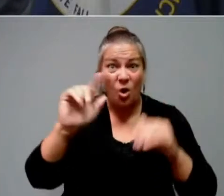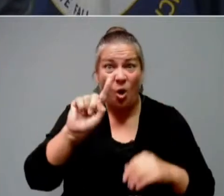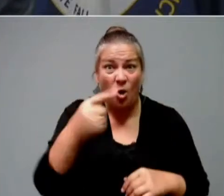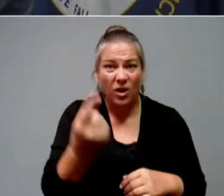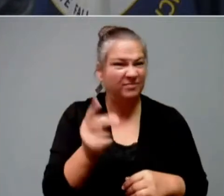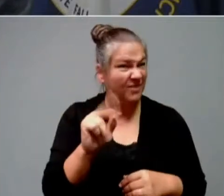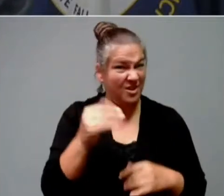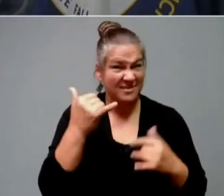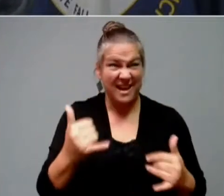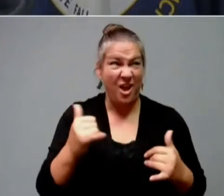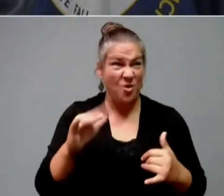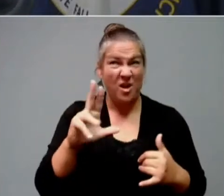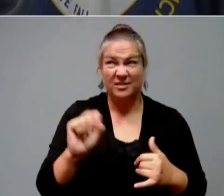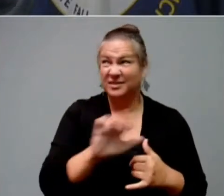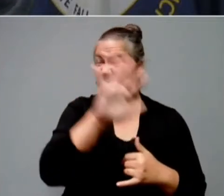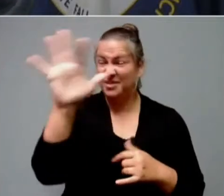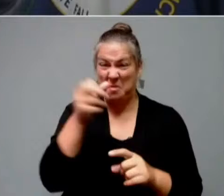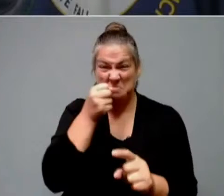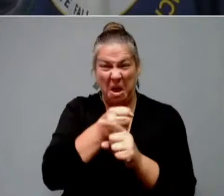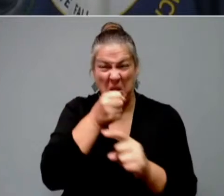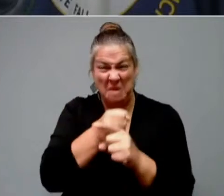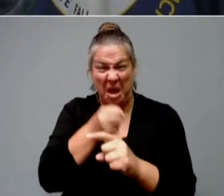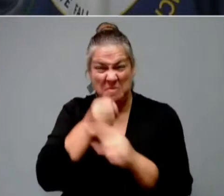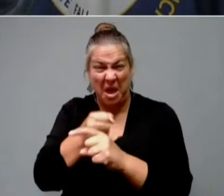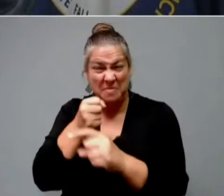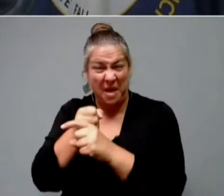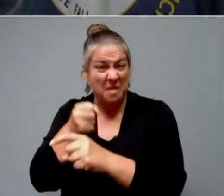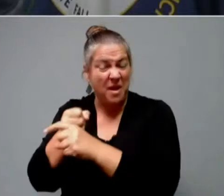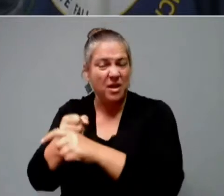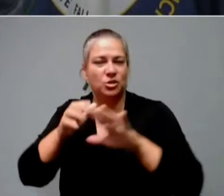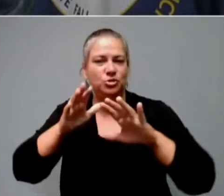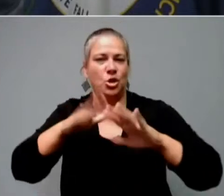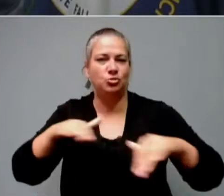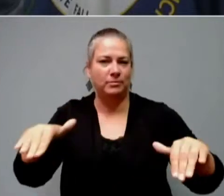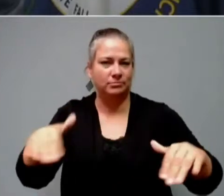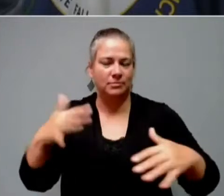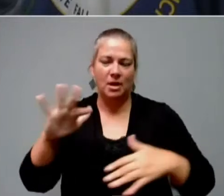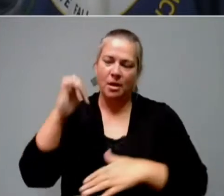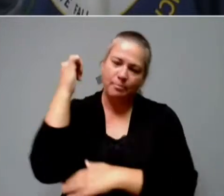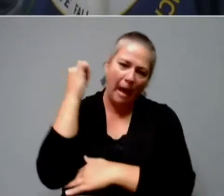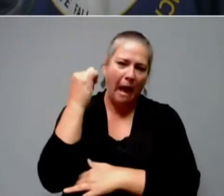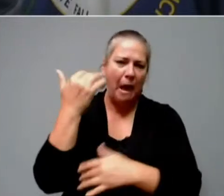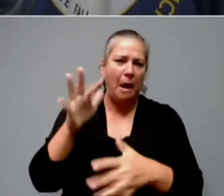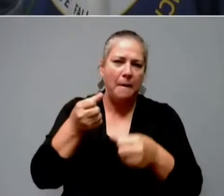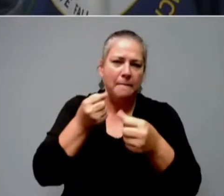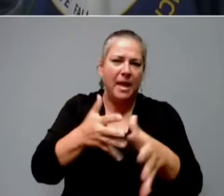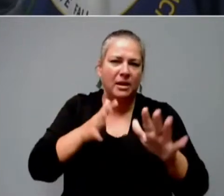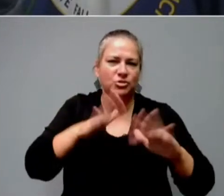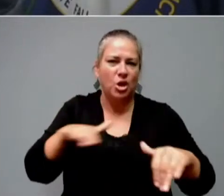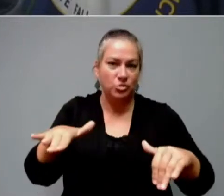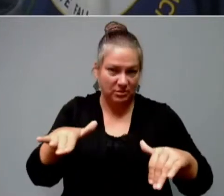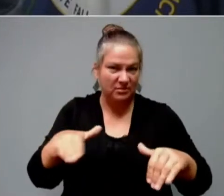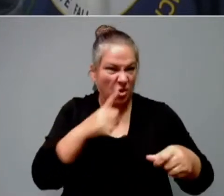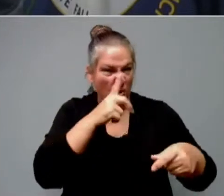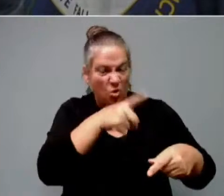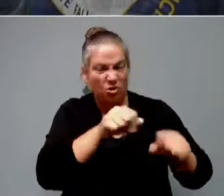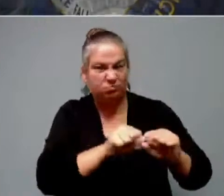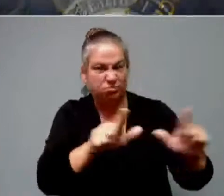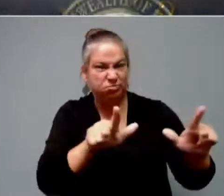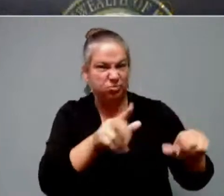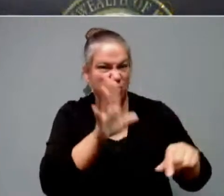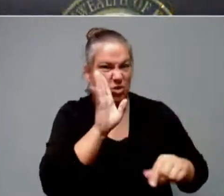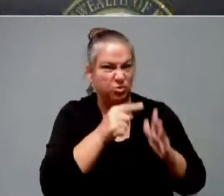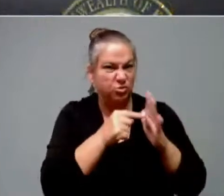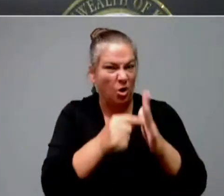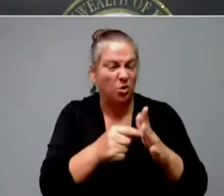COVID hospitalization number of children. If we could pull that up. What we are seeing